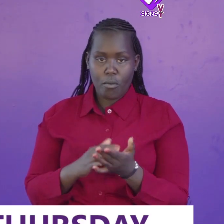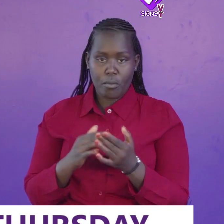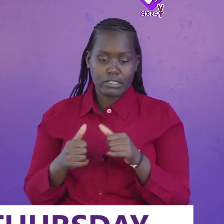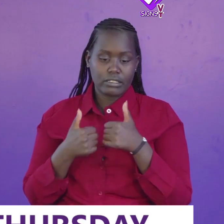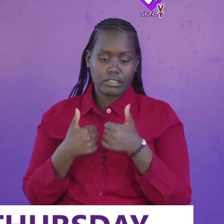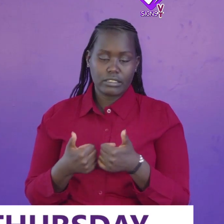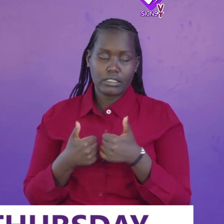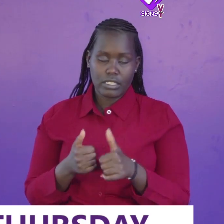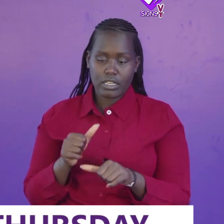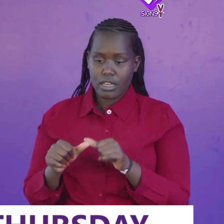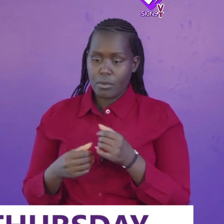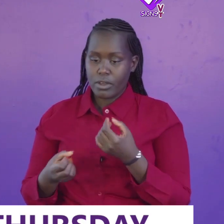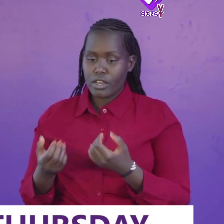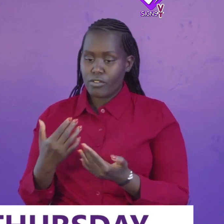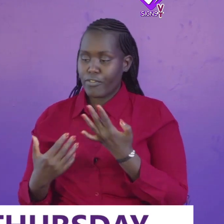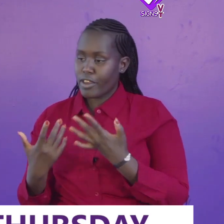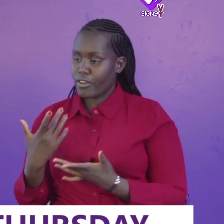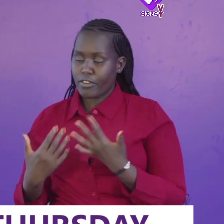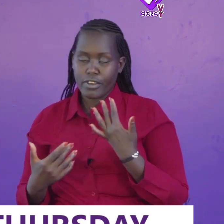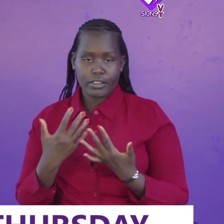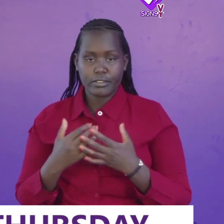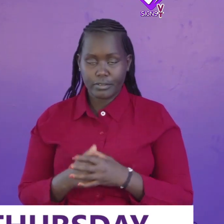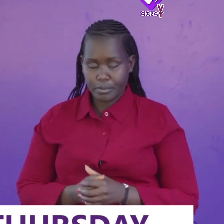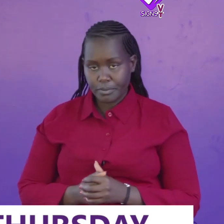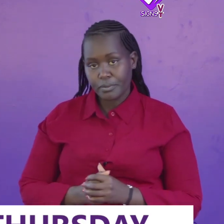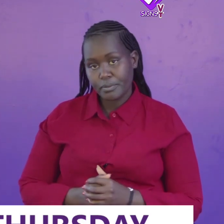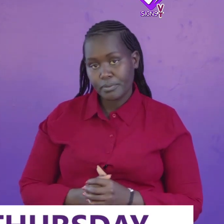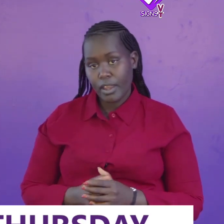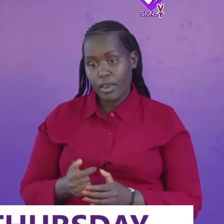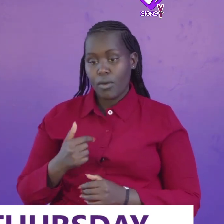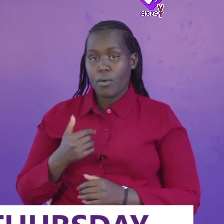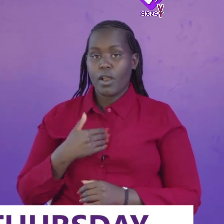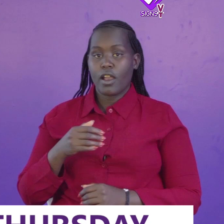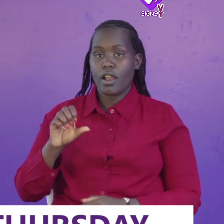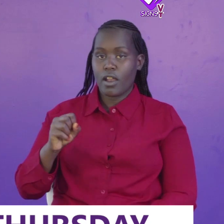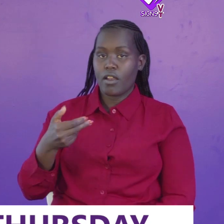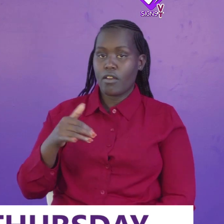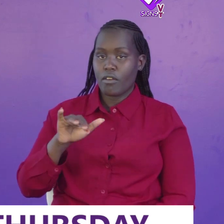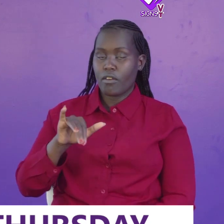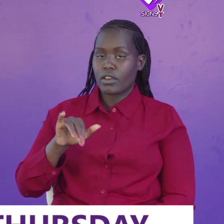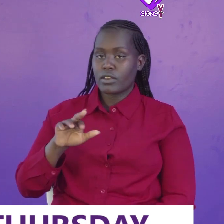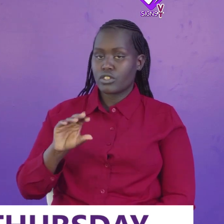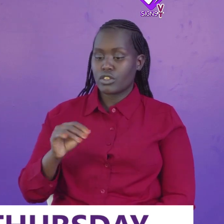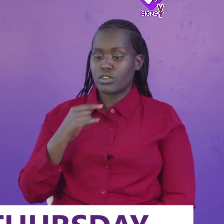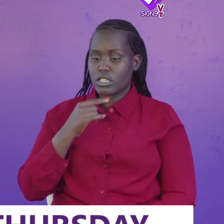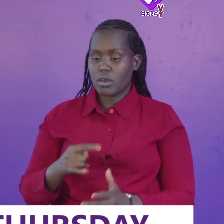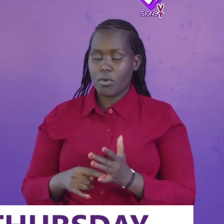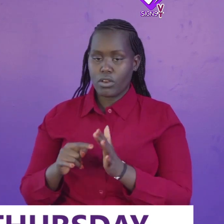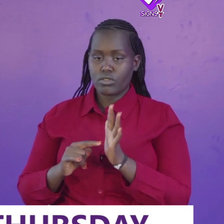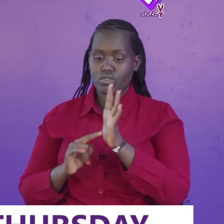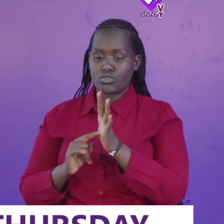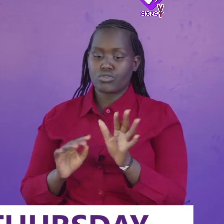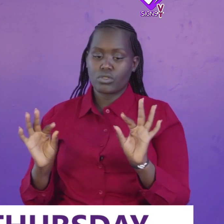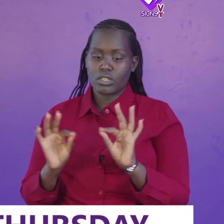tu fire emojis, fire. Tuko na Shiro Karaoke anasema the show is lit. Where is